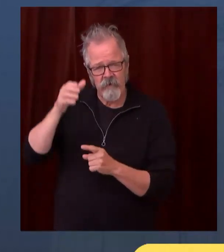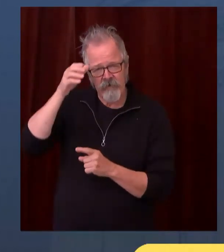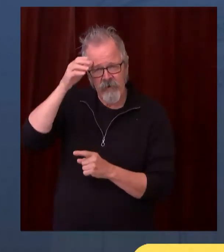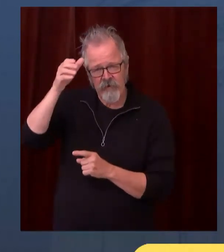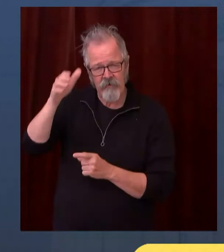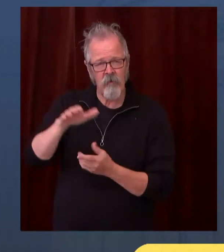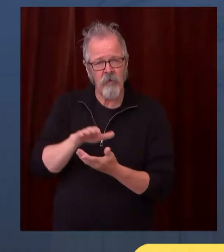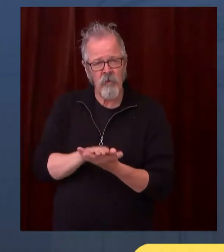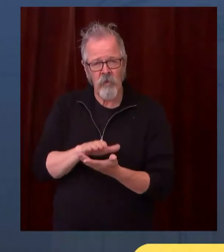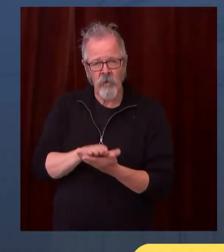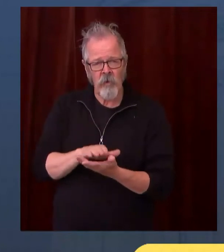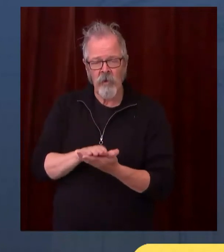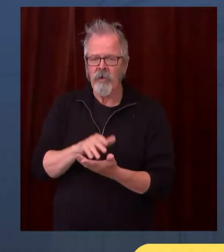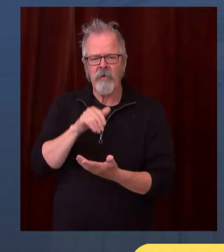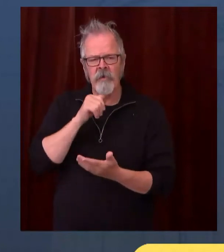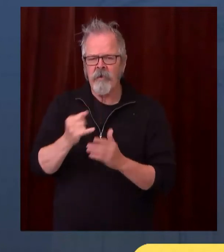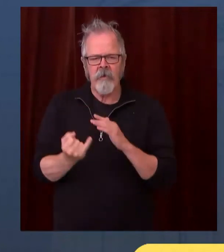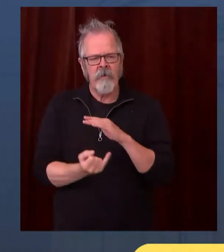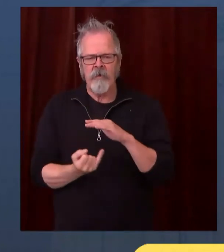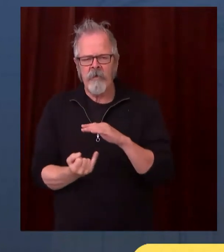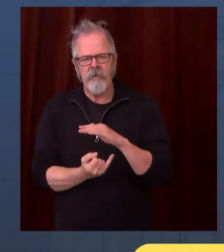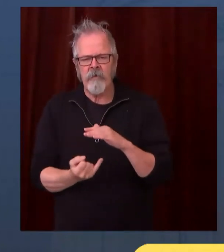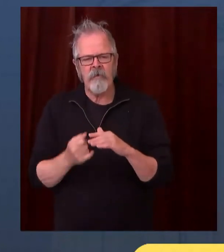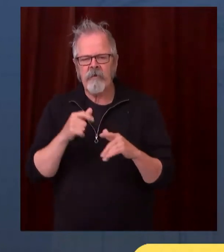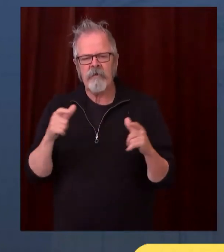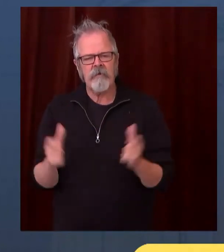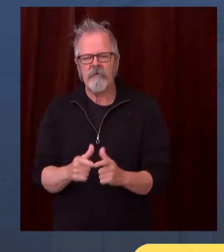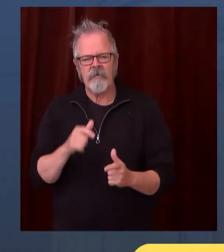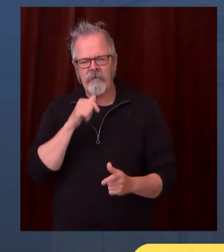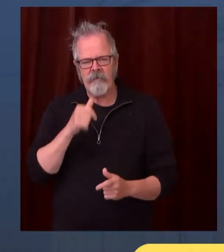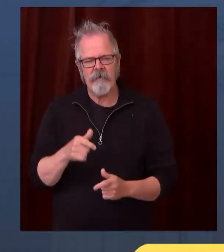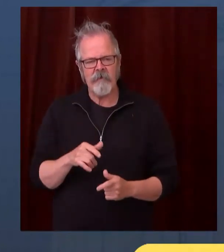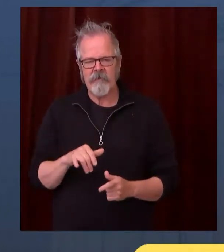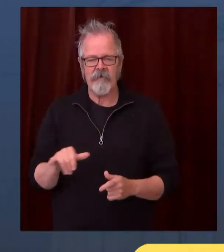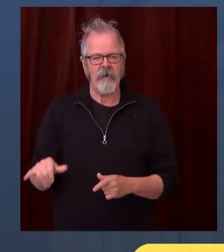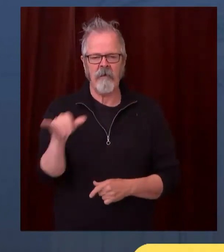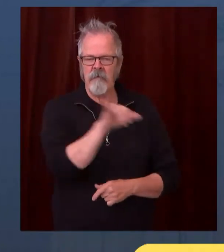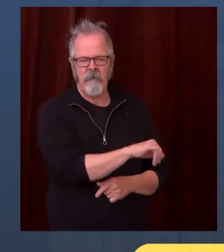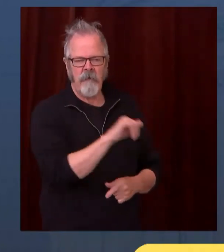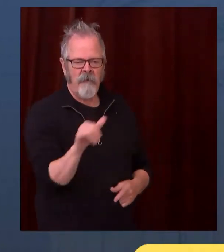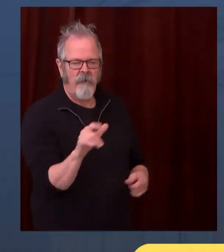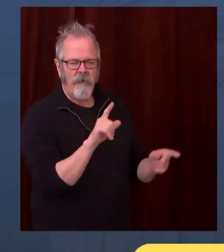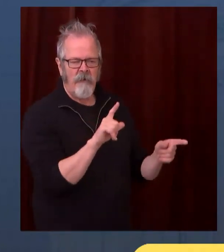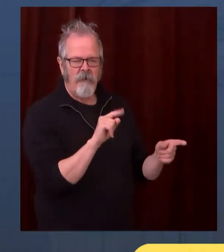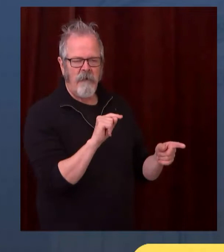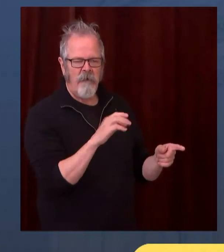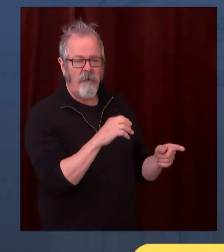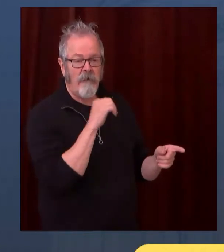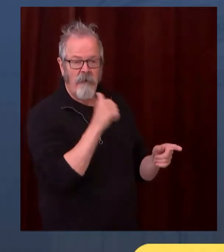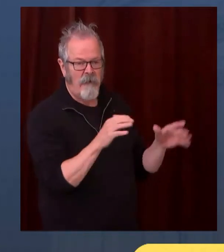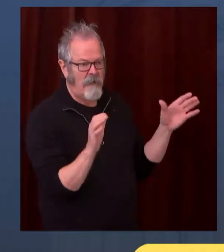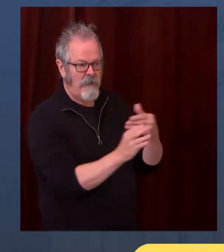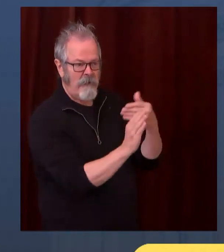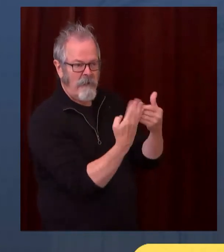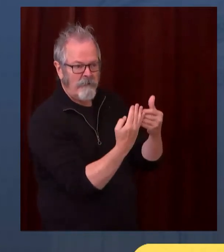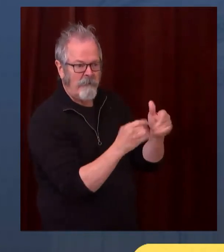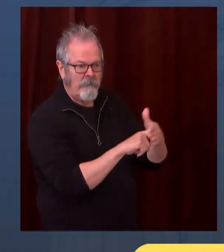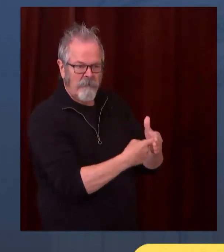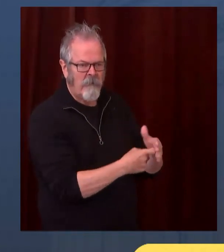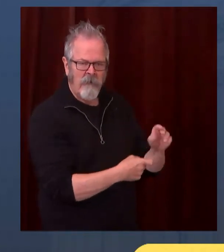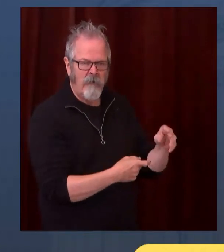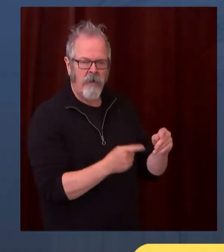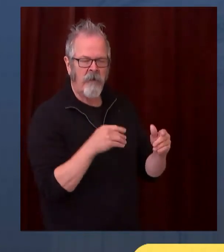we're seeing now are really being brought in primarily, we think, by staff and actually not